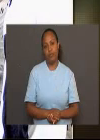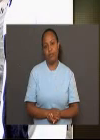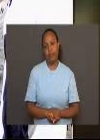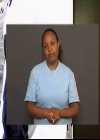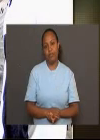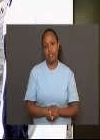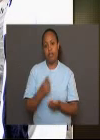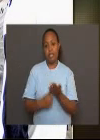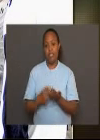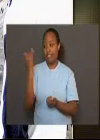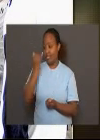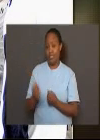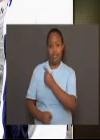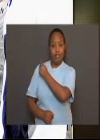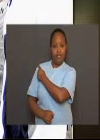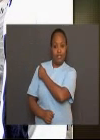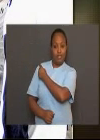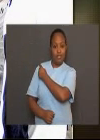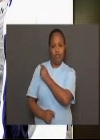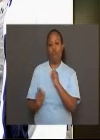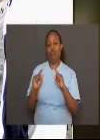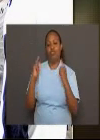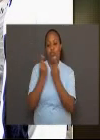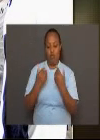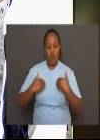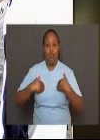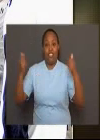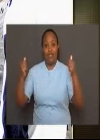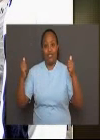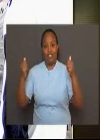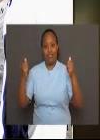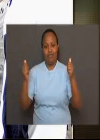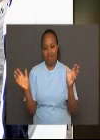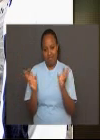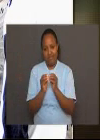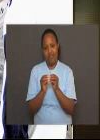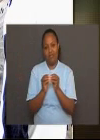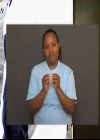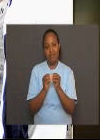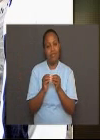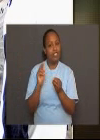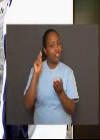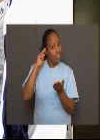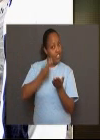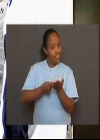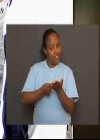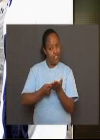In this image, you see a group of young men gathered around a